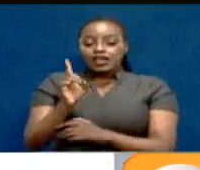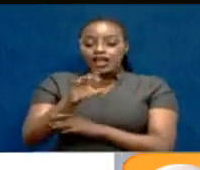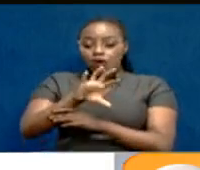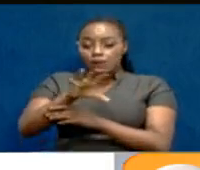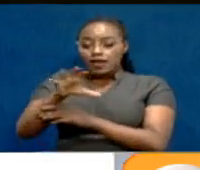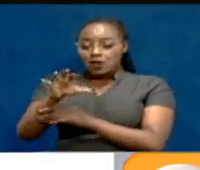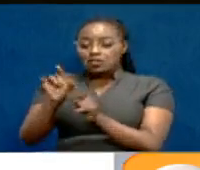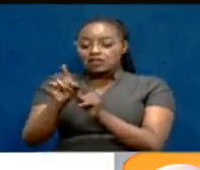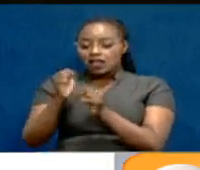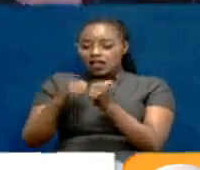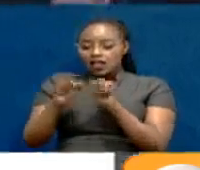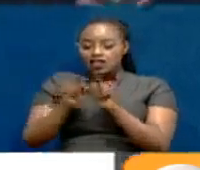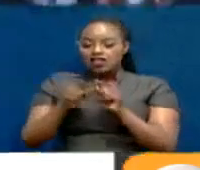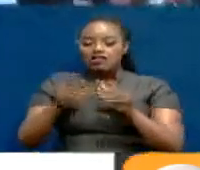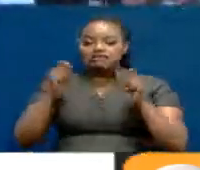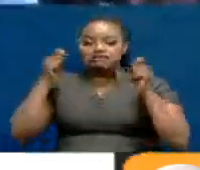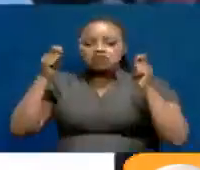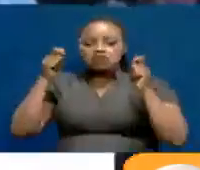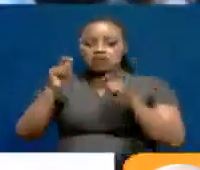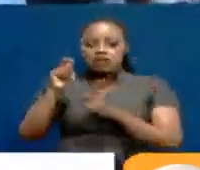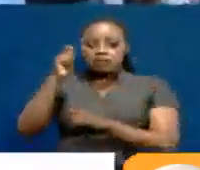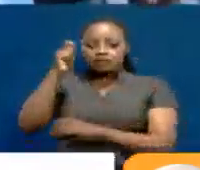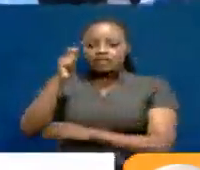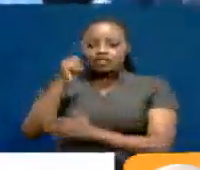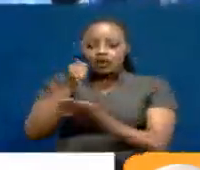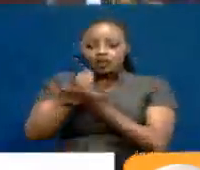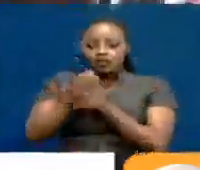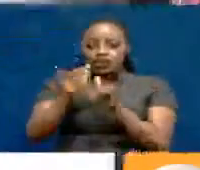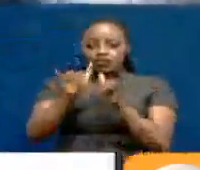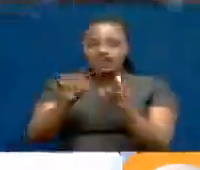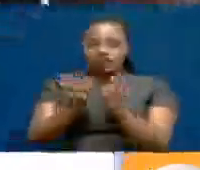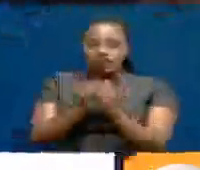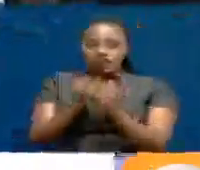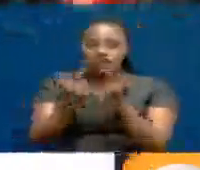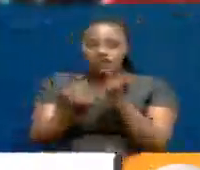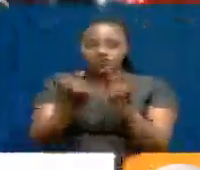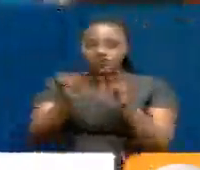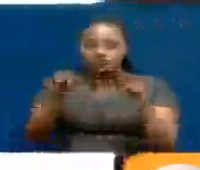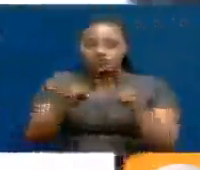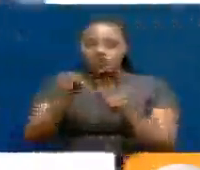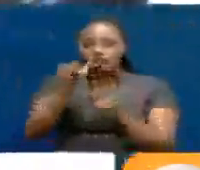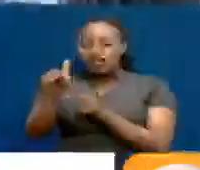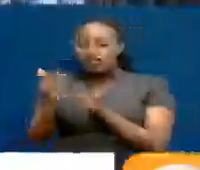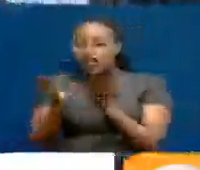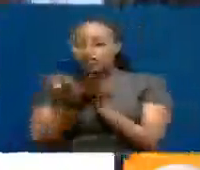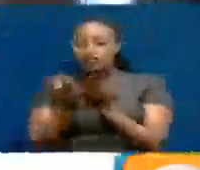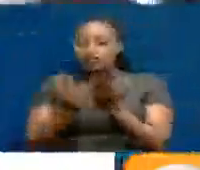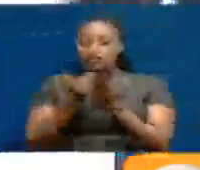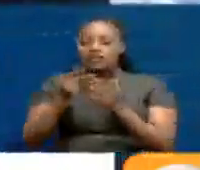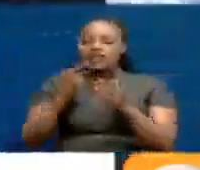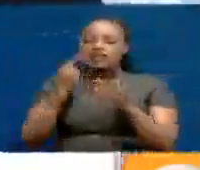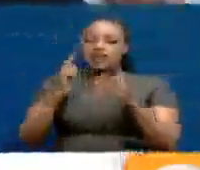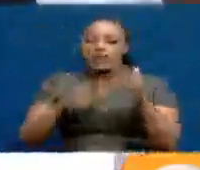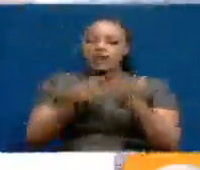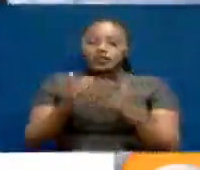County, activists marched to the president's office where they camped with cooking pots and other utensils, chanting